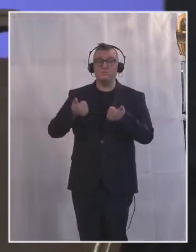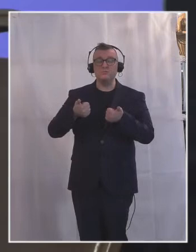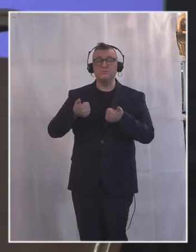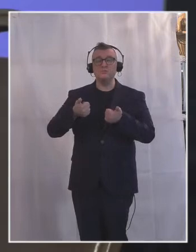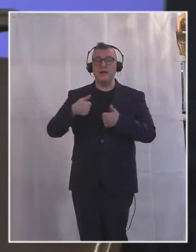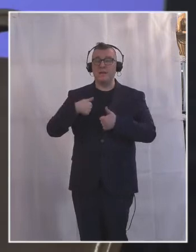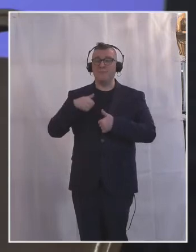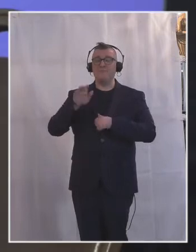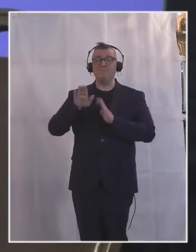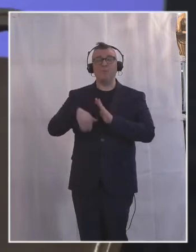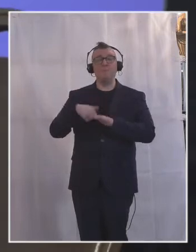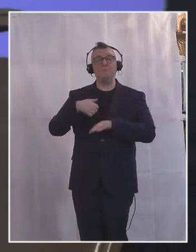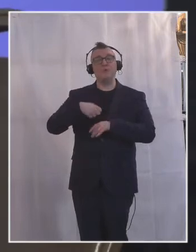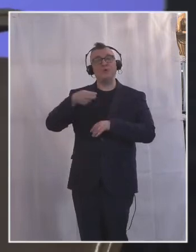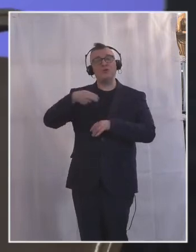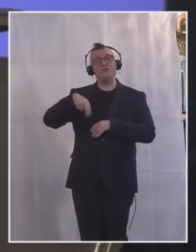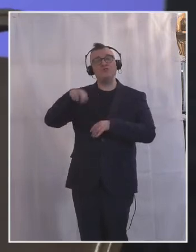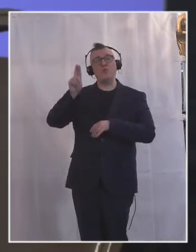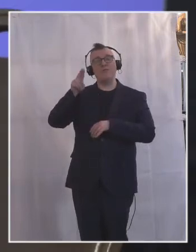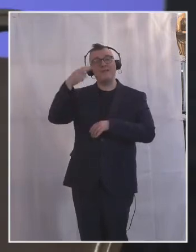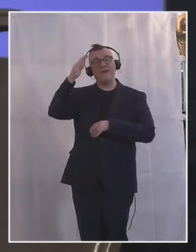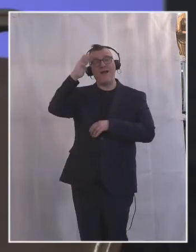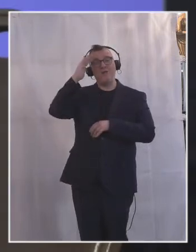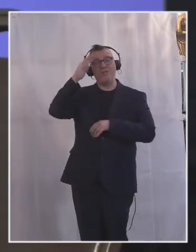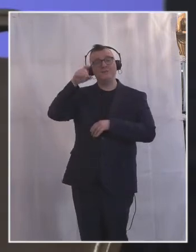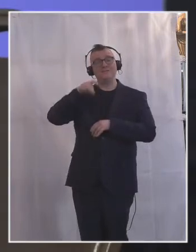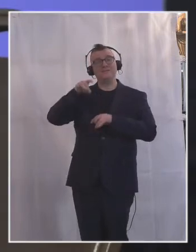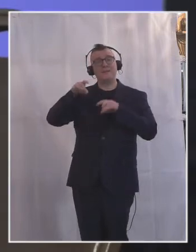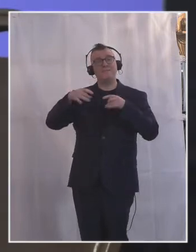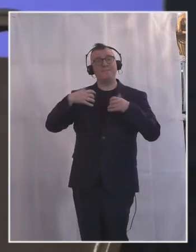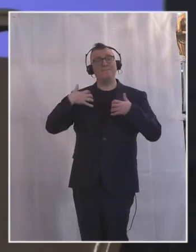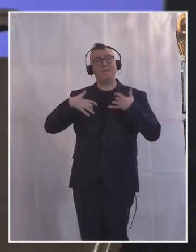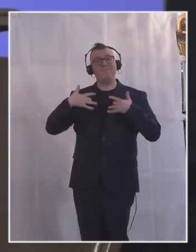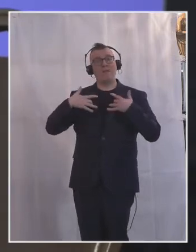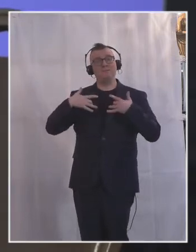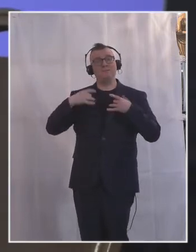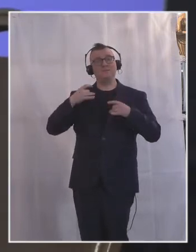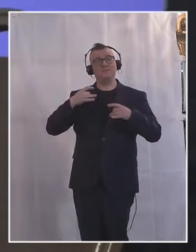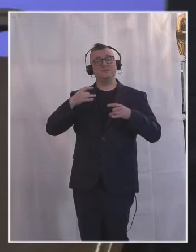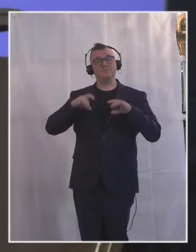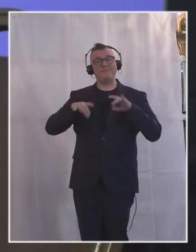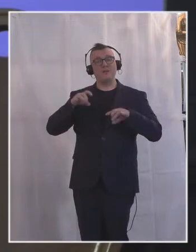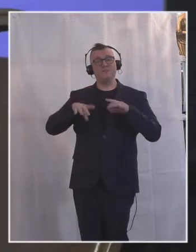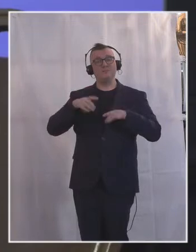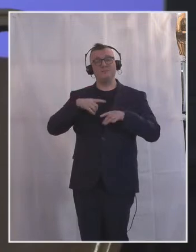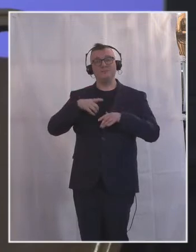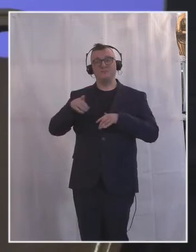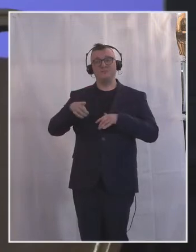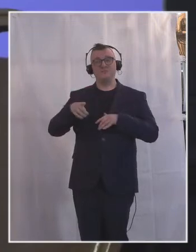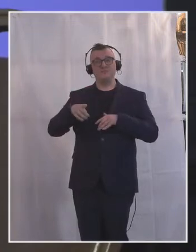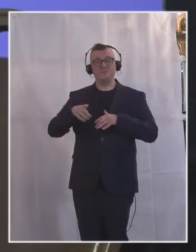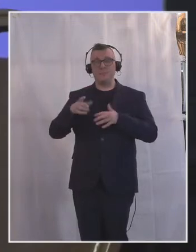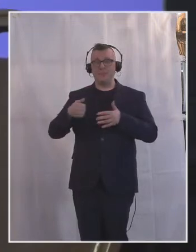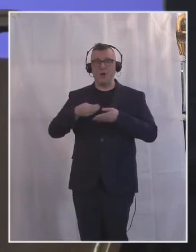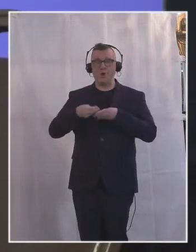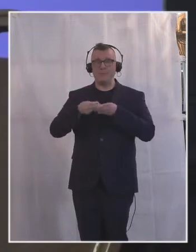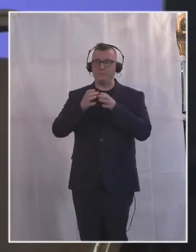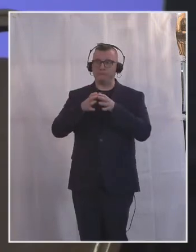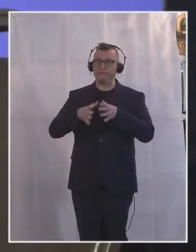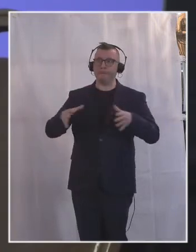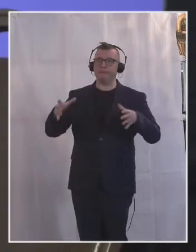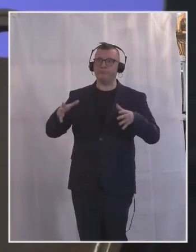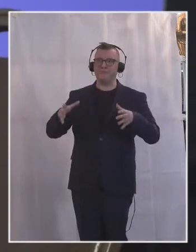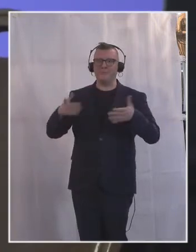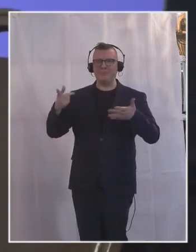Belfast, the accent, and we were doing really well, and then came the recession, and we were hit very badly. We